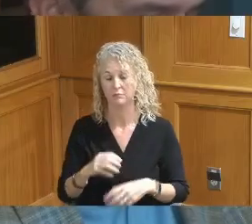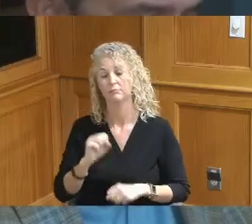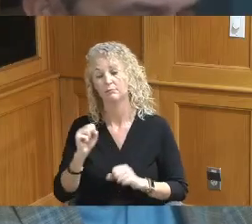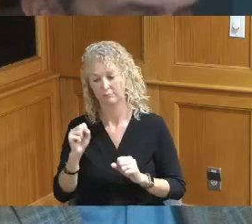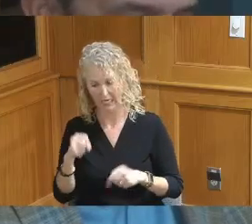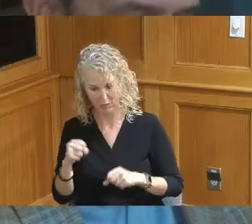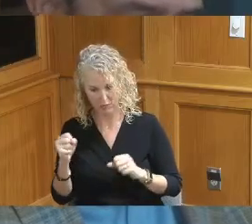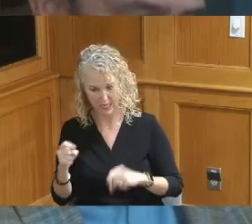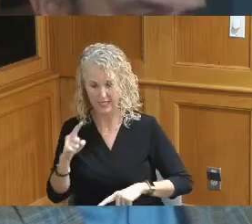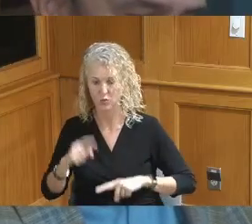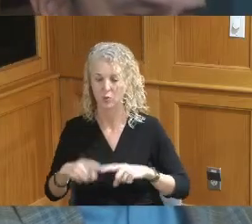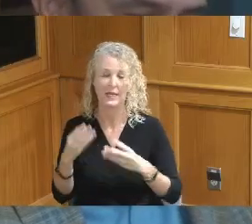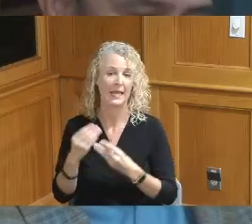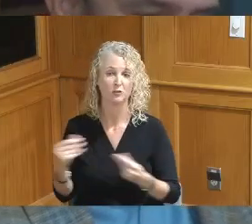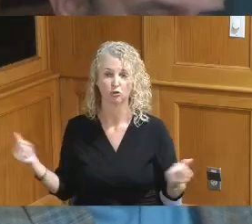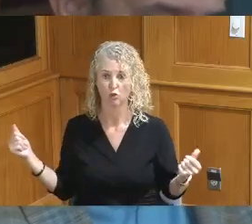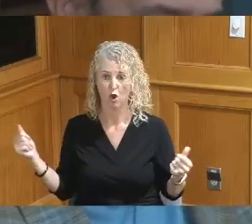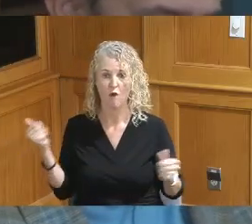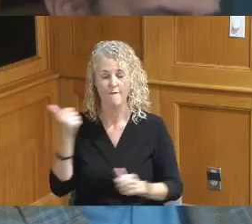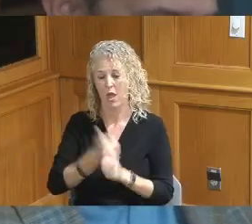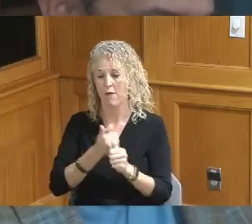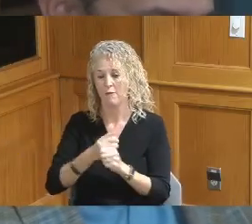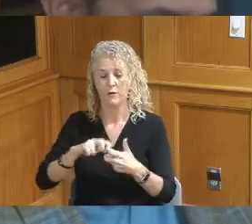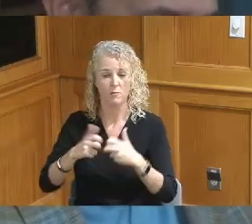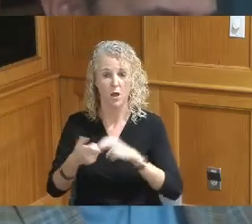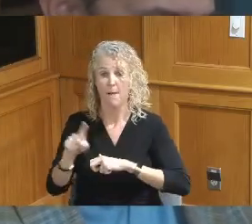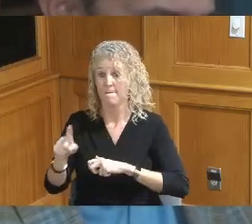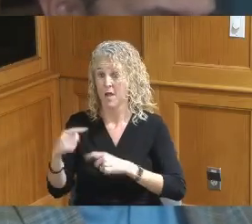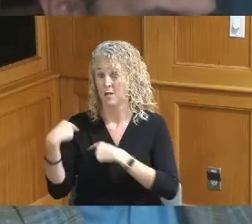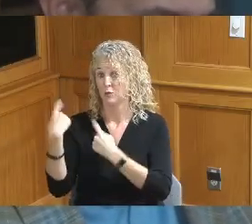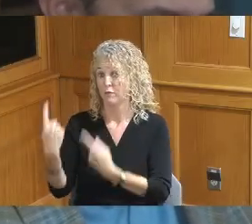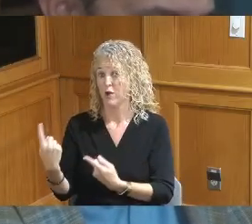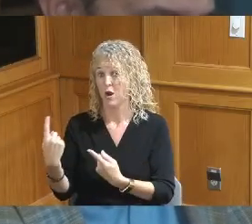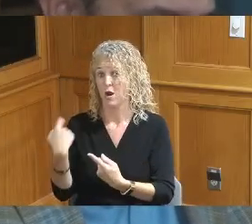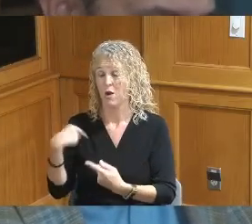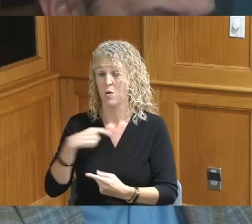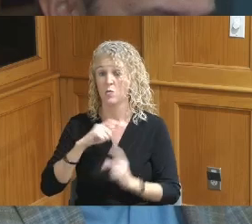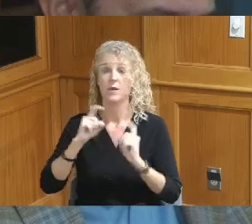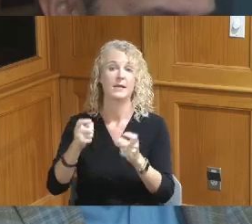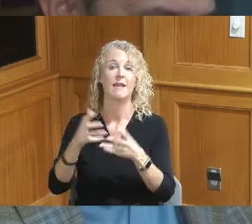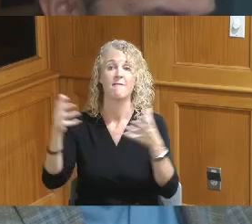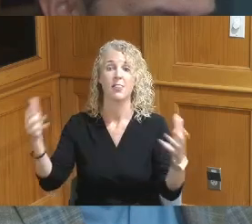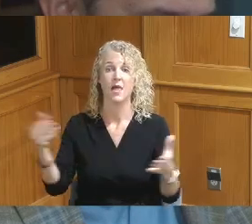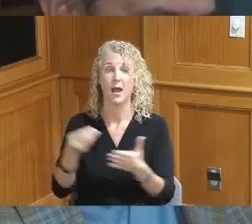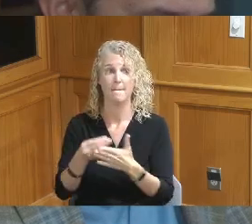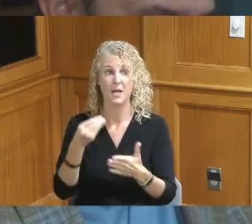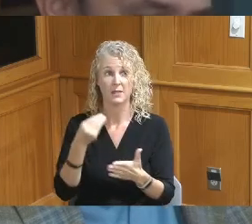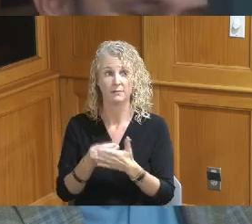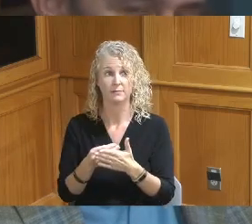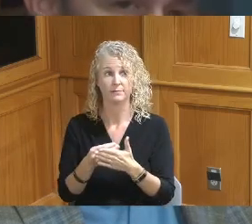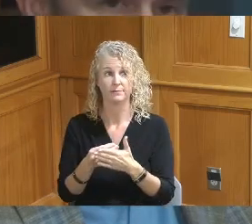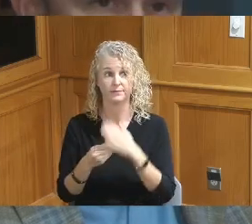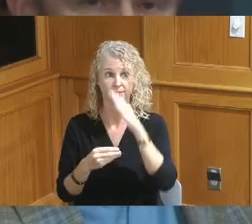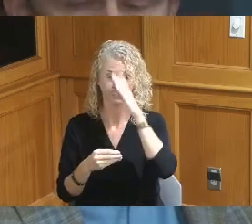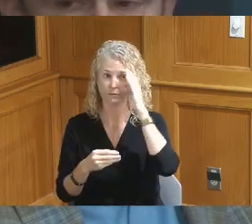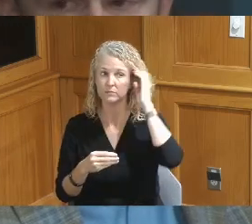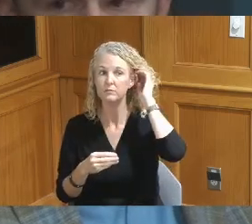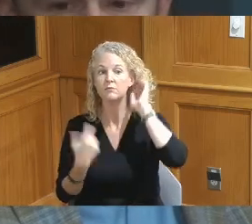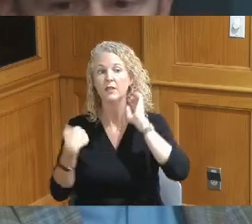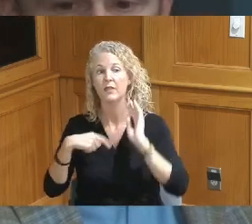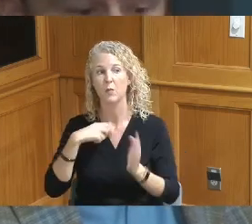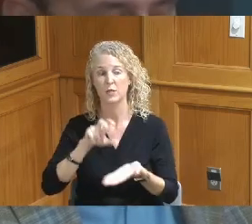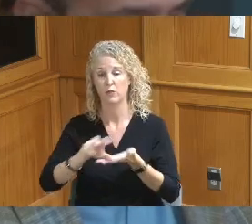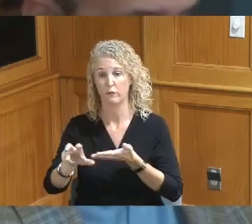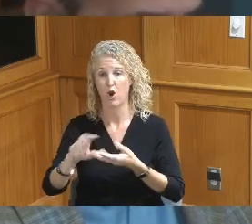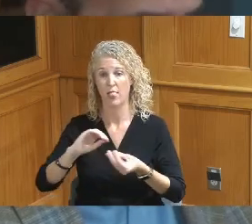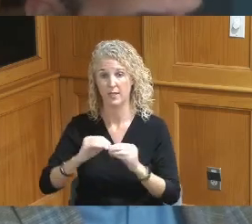we can't solve the whole problem, but we put as the song says, a whole lot of money. It's a whole lot of money that we put up.